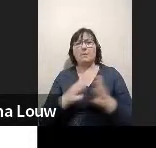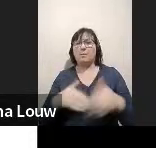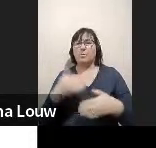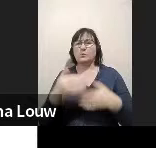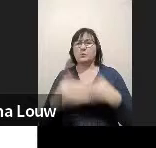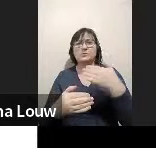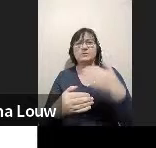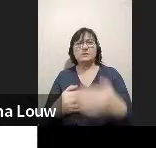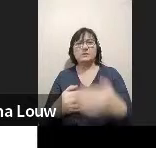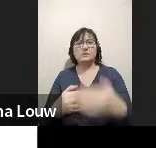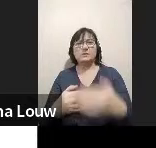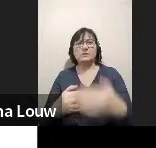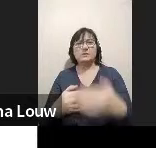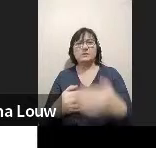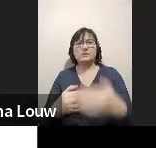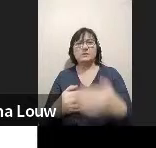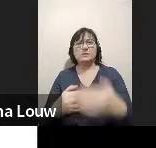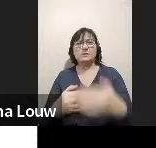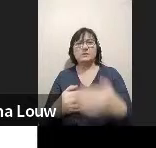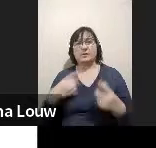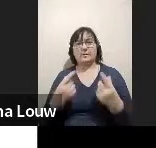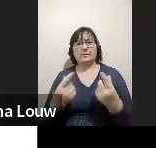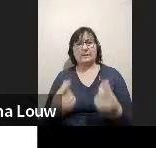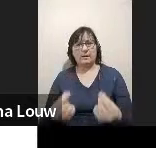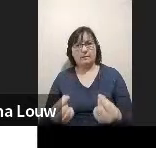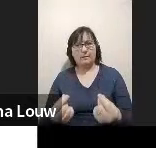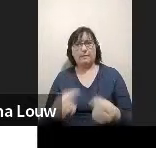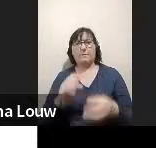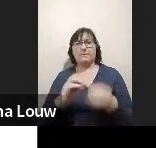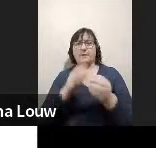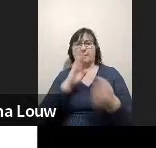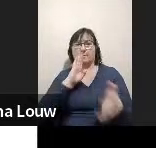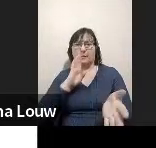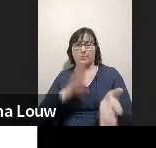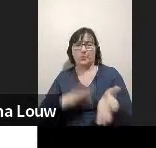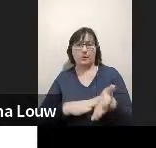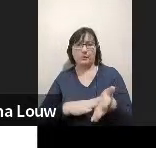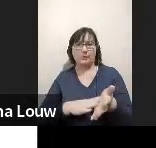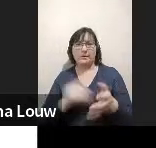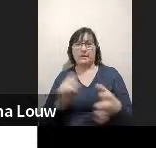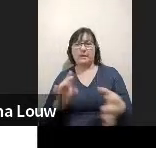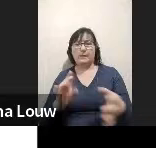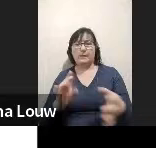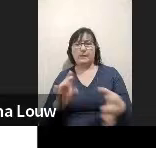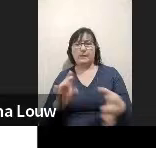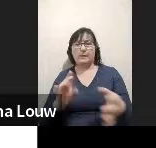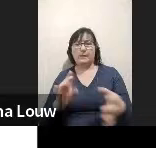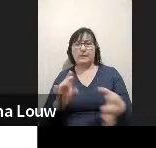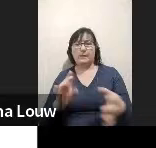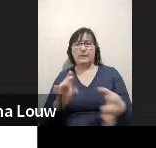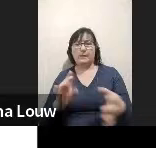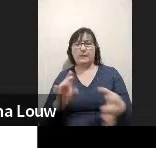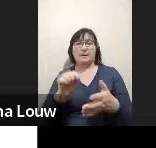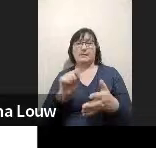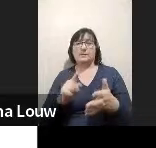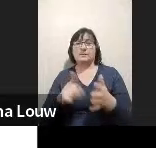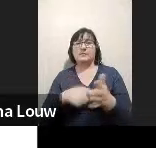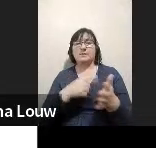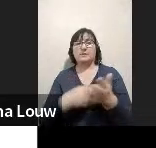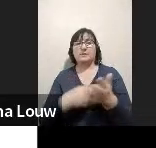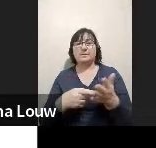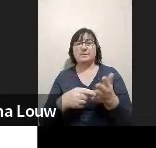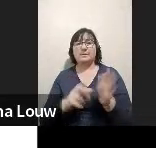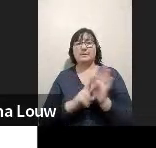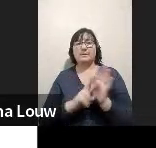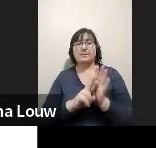they've done the appointment and they linked as the registered representative. If you go onto the e-filing system and you go